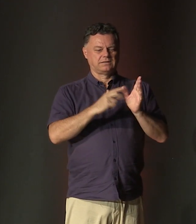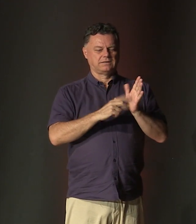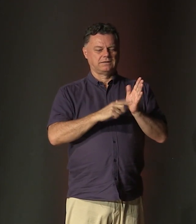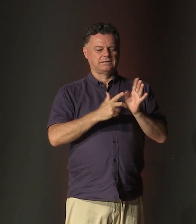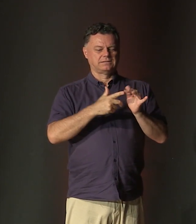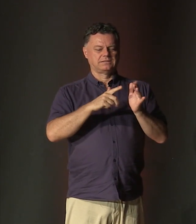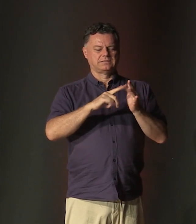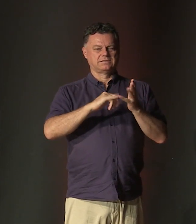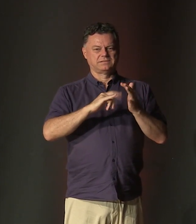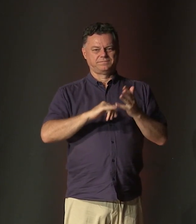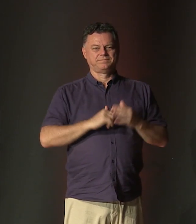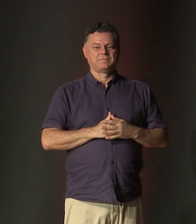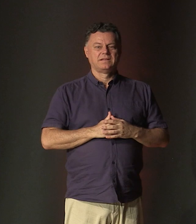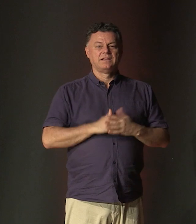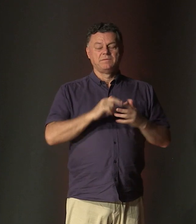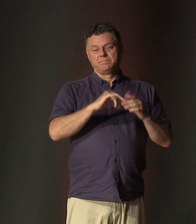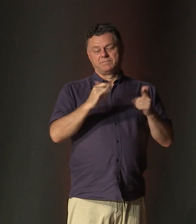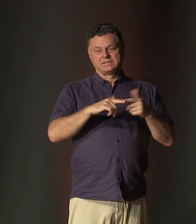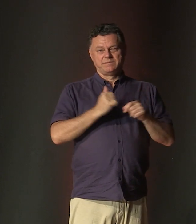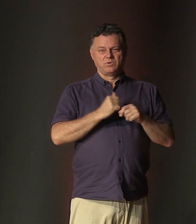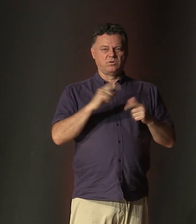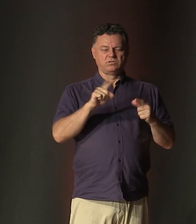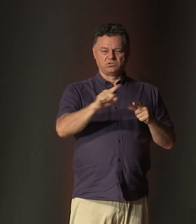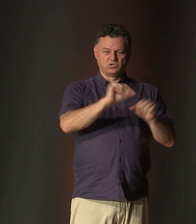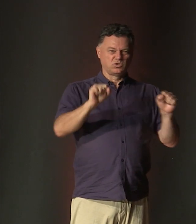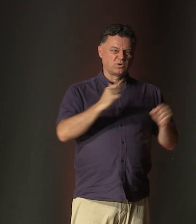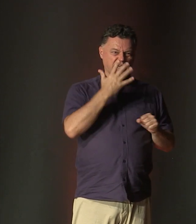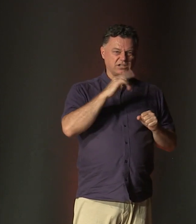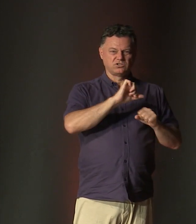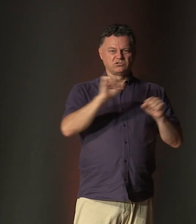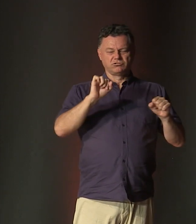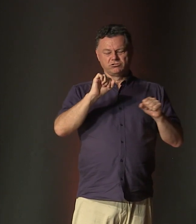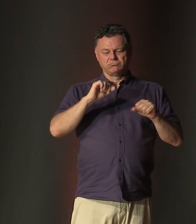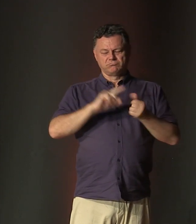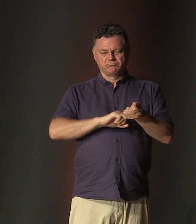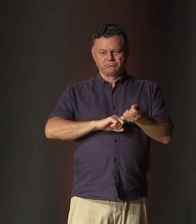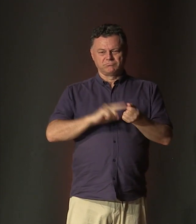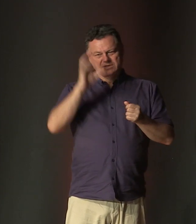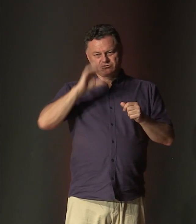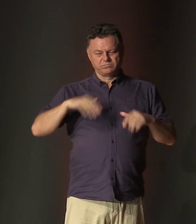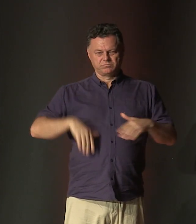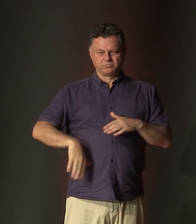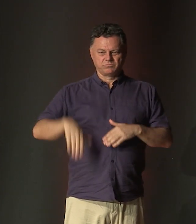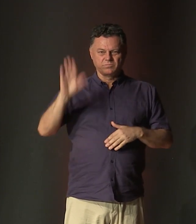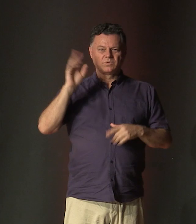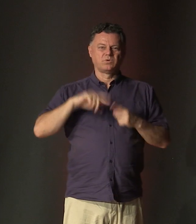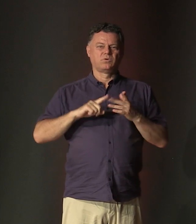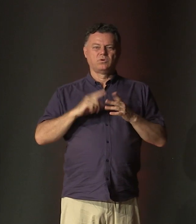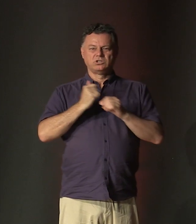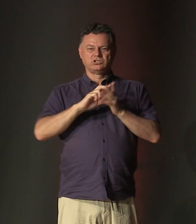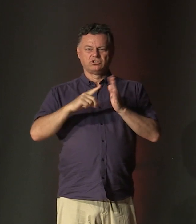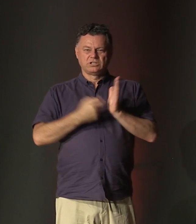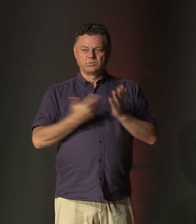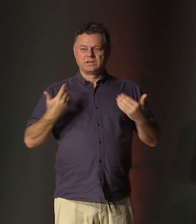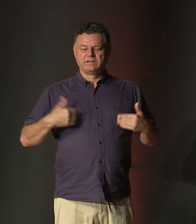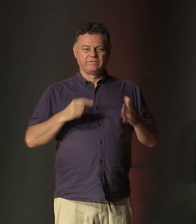been bought by people of your age, your ethnicity, your gender, even your postcode, and then they try to